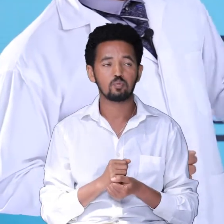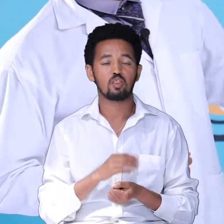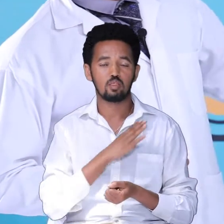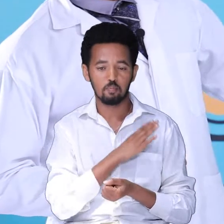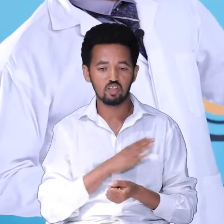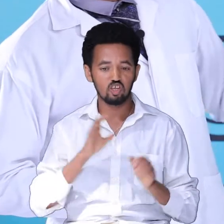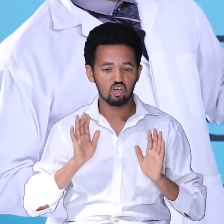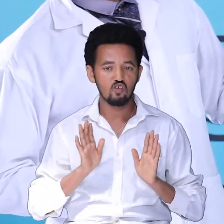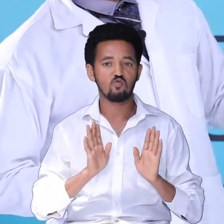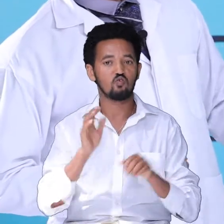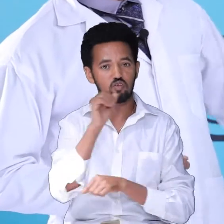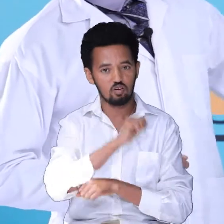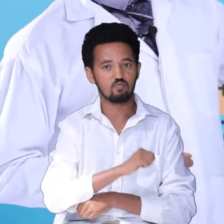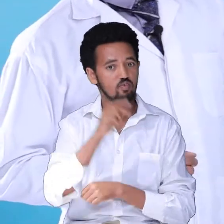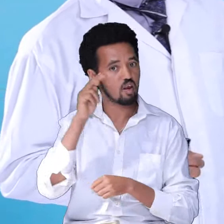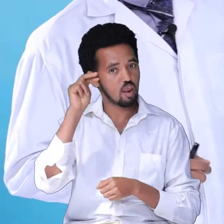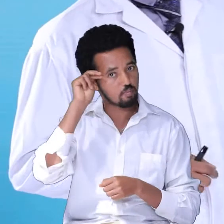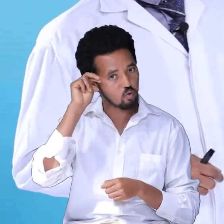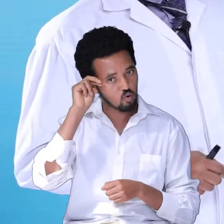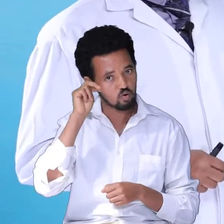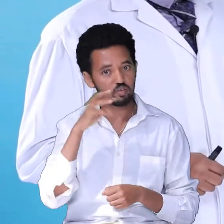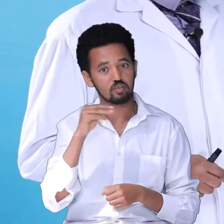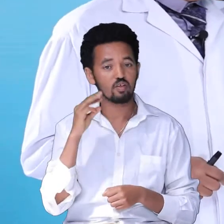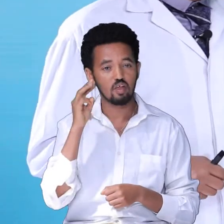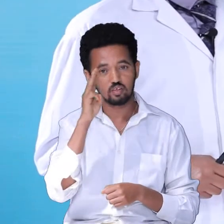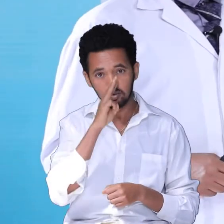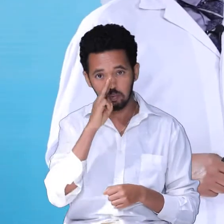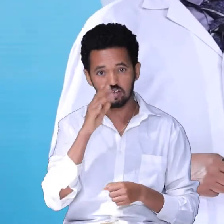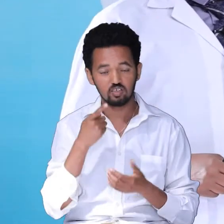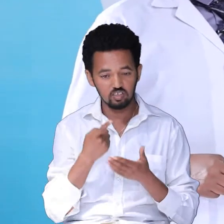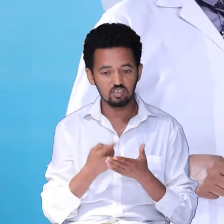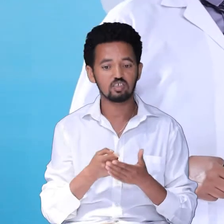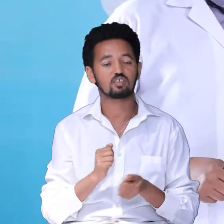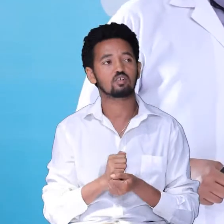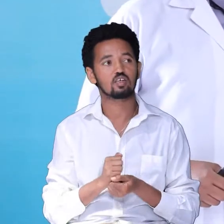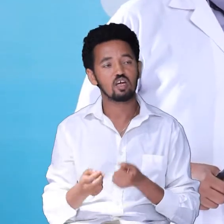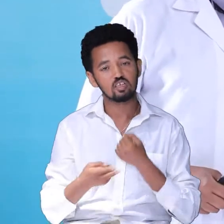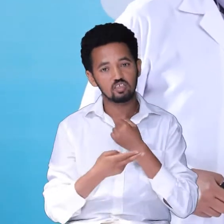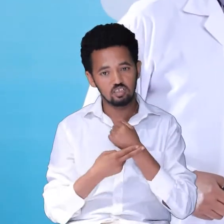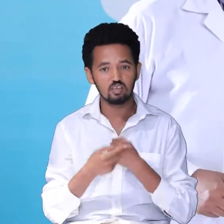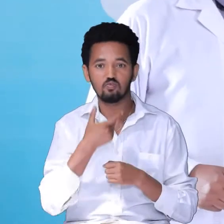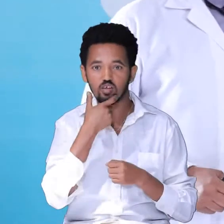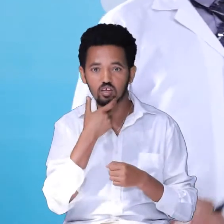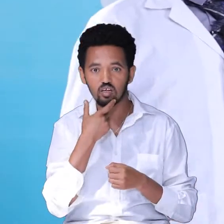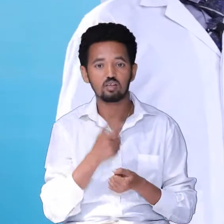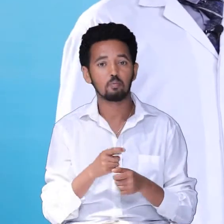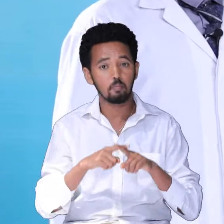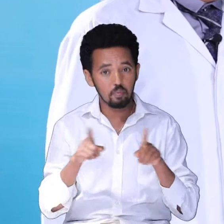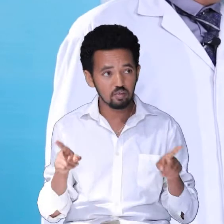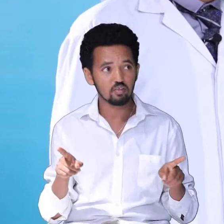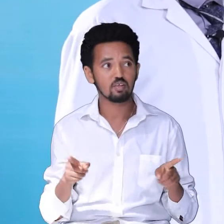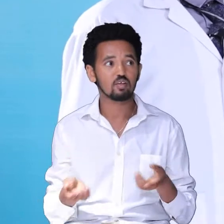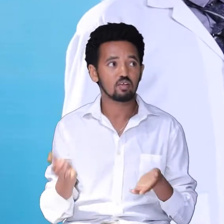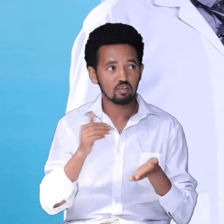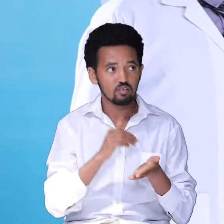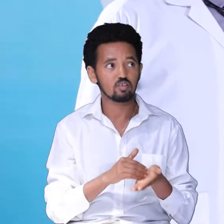British force defeated Napoleon in the coast of Spain. This victory not only saved England from French invasion, but it